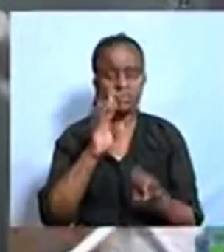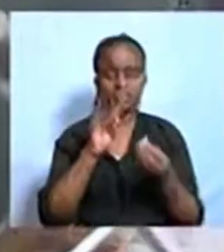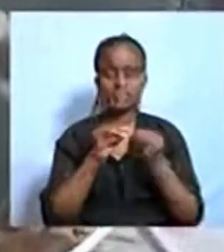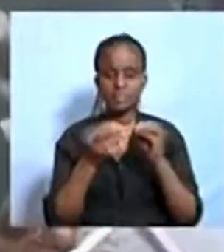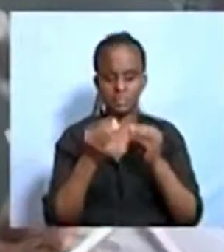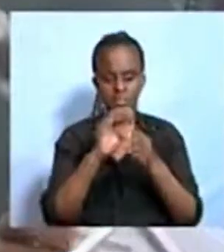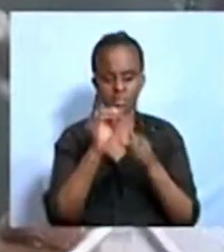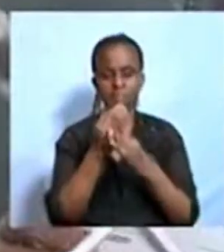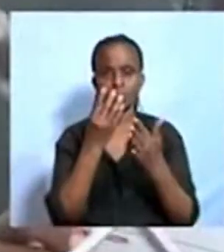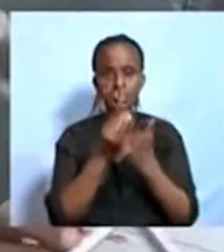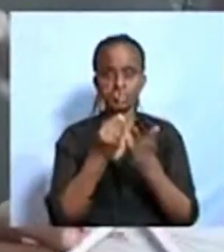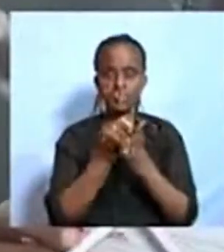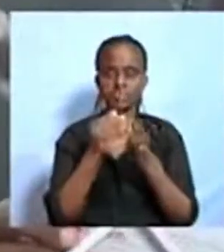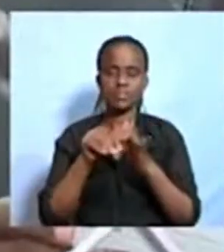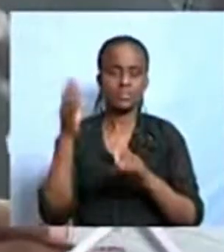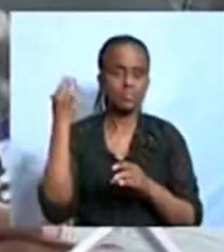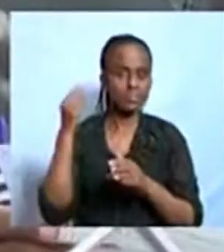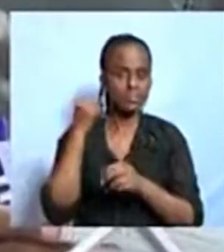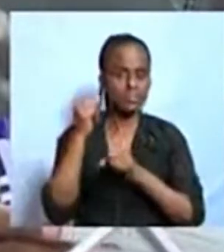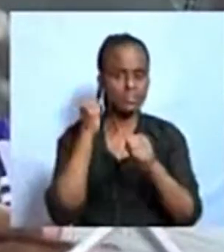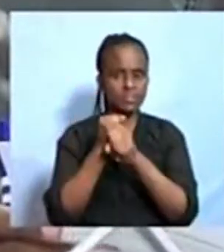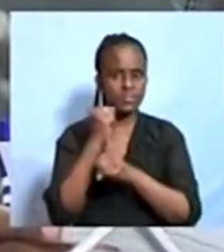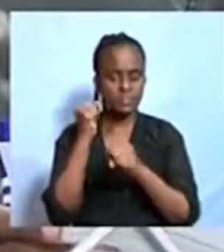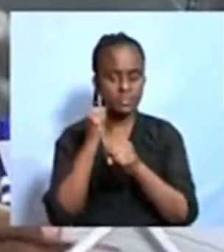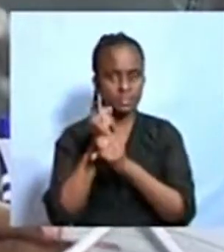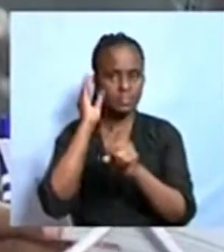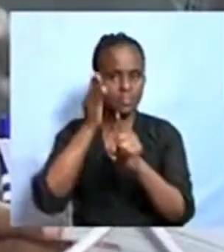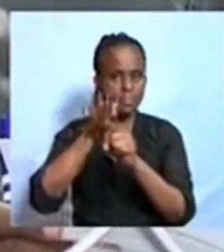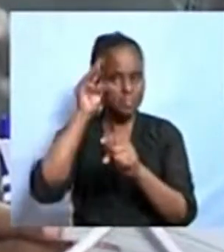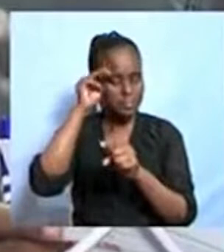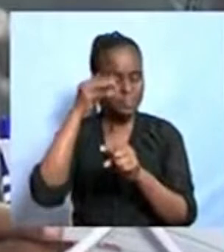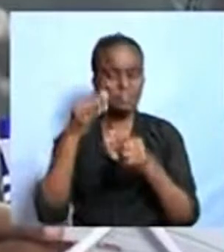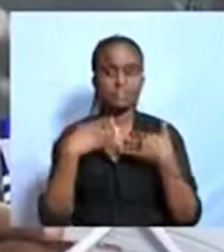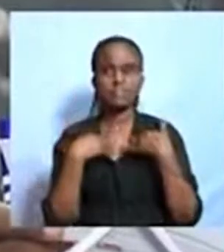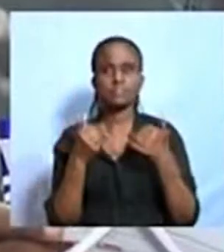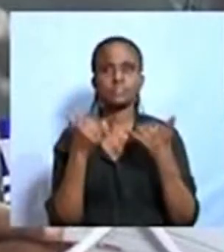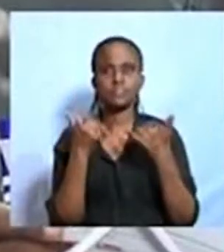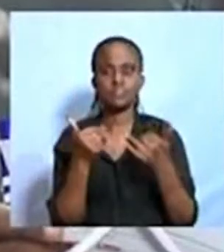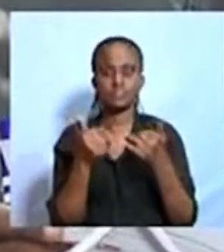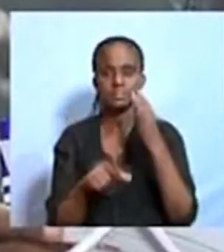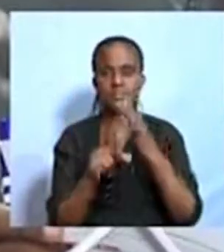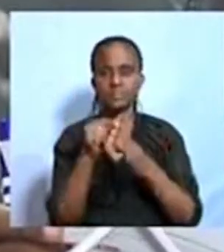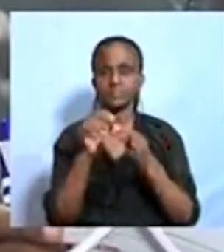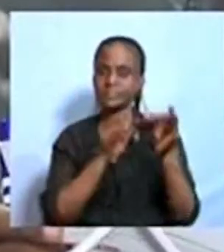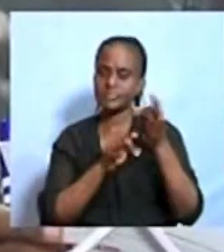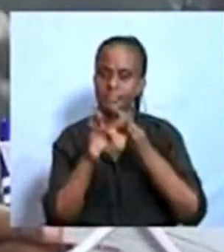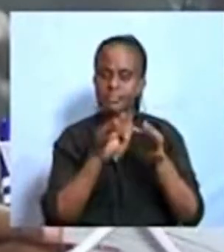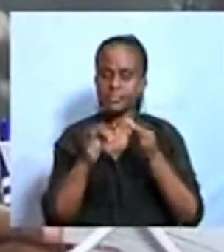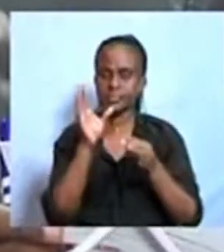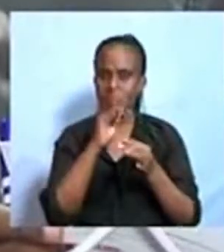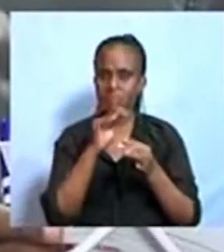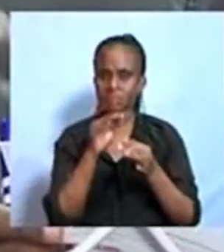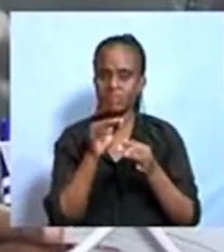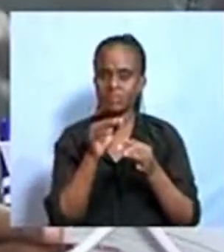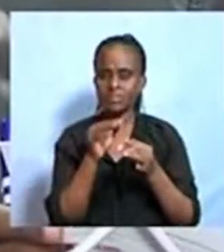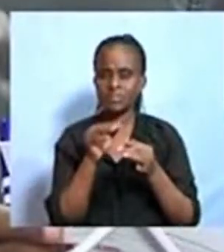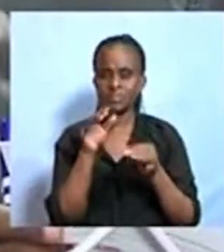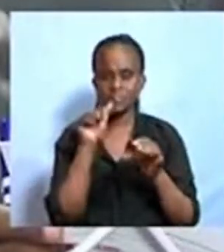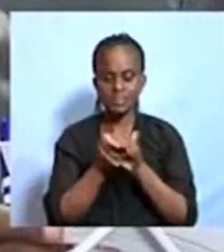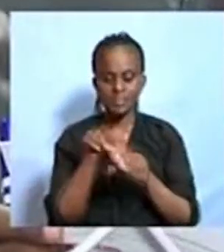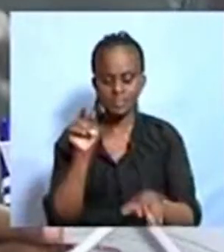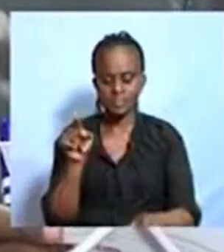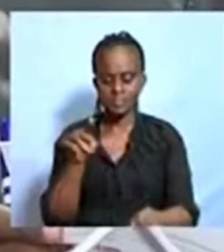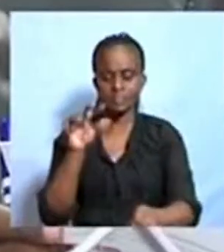funds in the previous years to the Ministry of Health, you find that, as you have highlighted in the Ministry, the